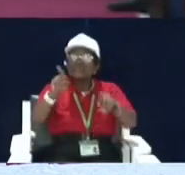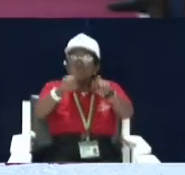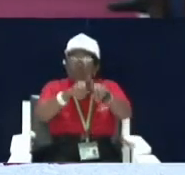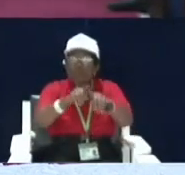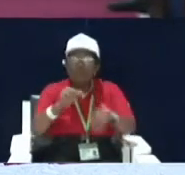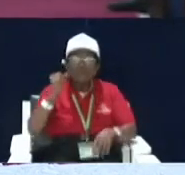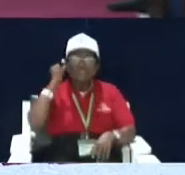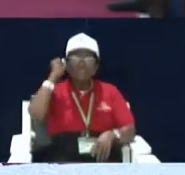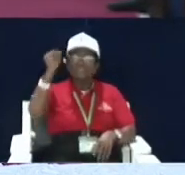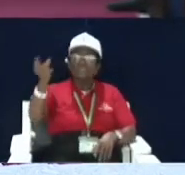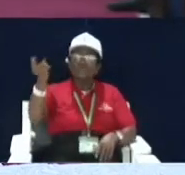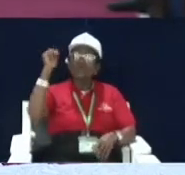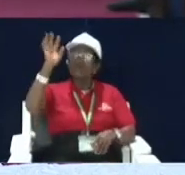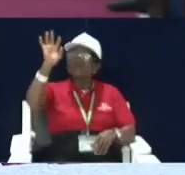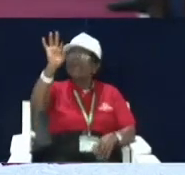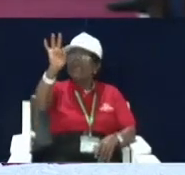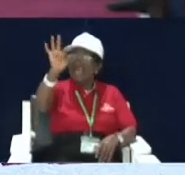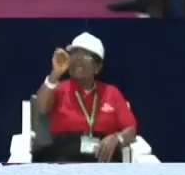90.